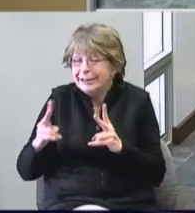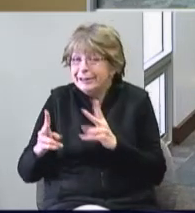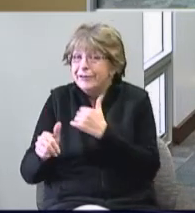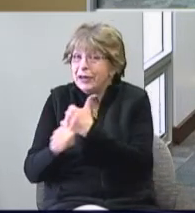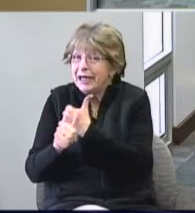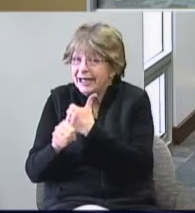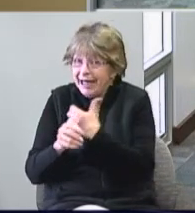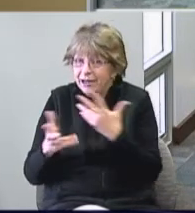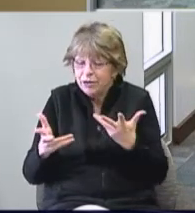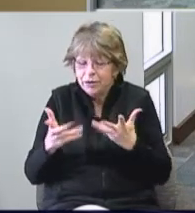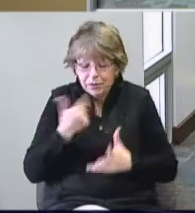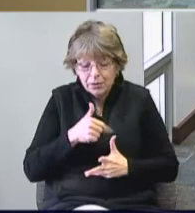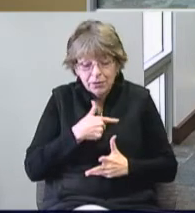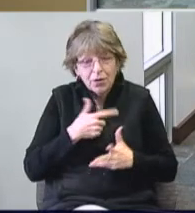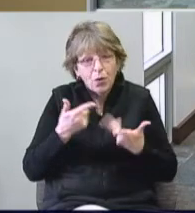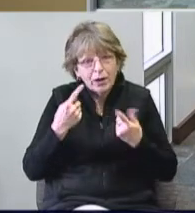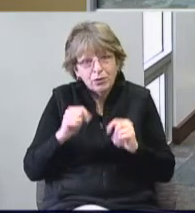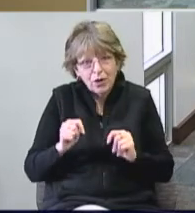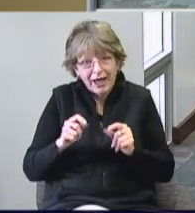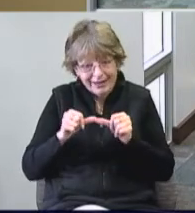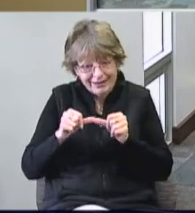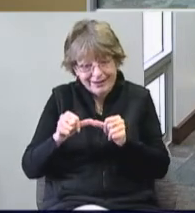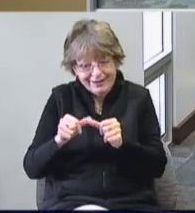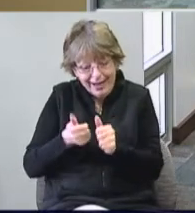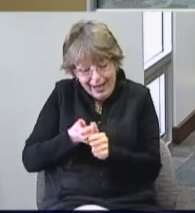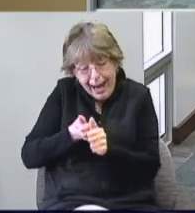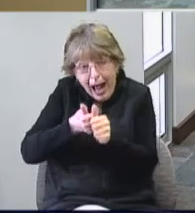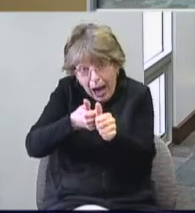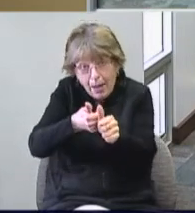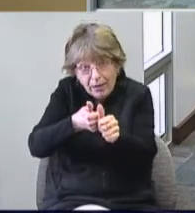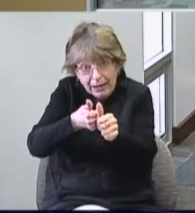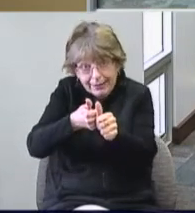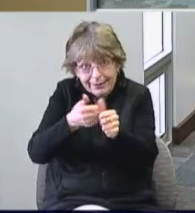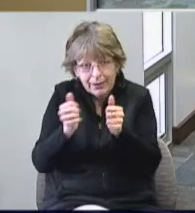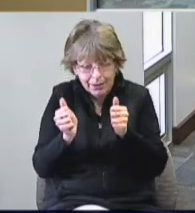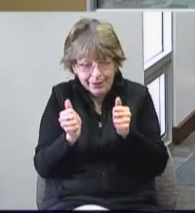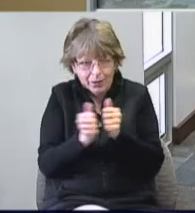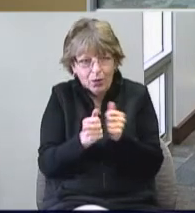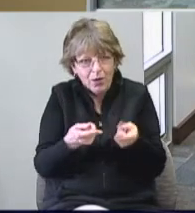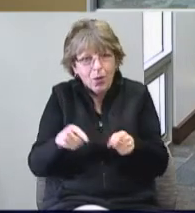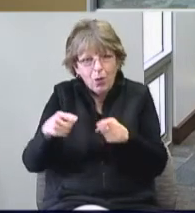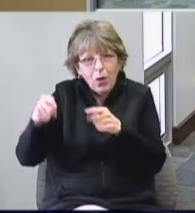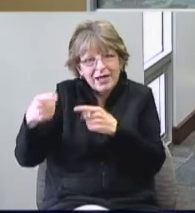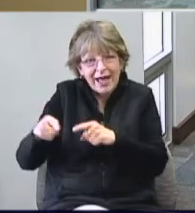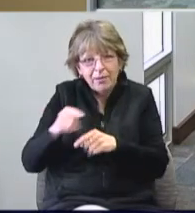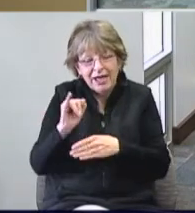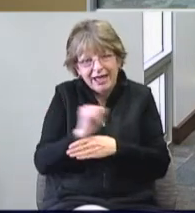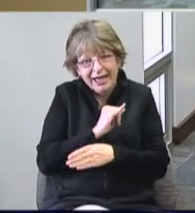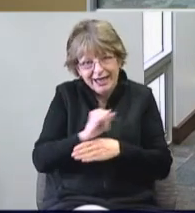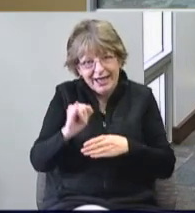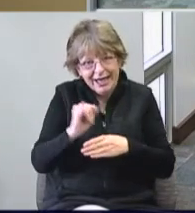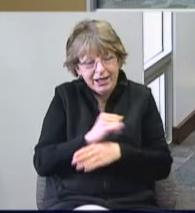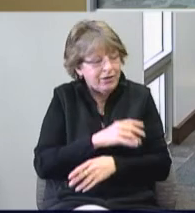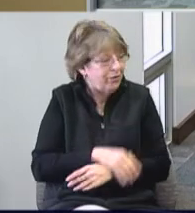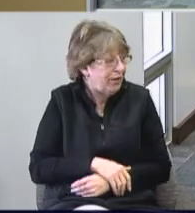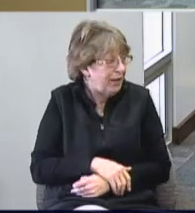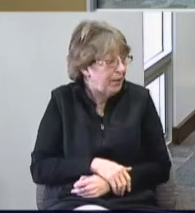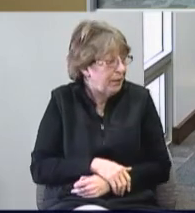stay on top of the needs at the facility beyond just the just the slides and pools and things.